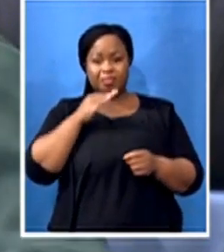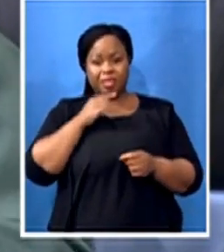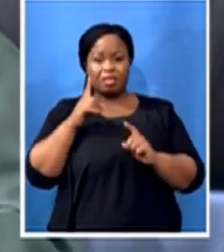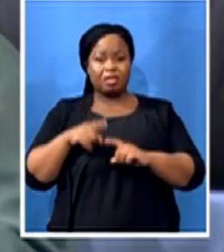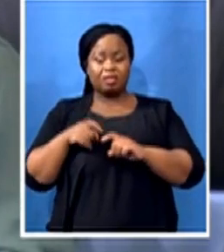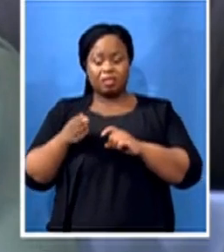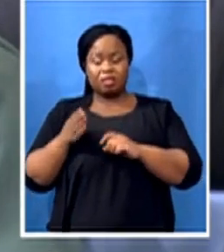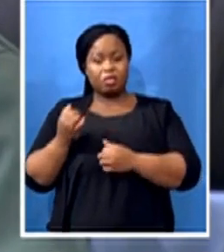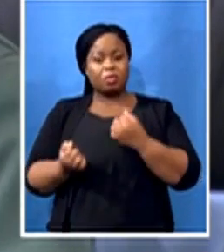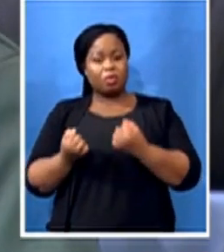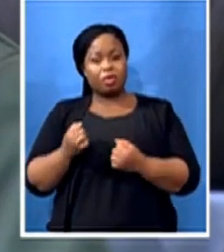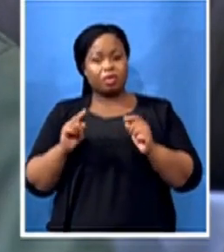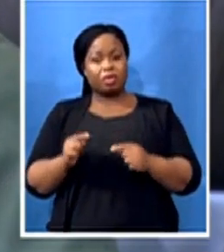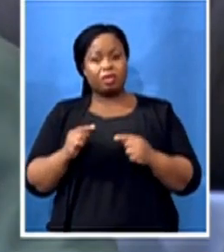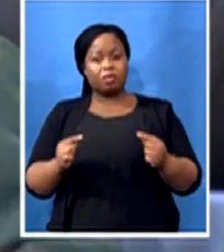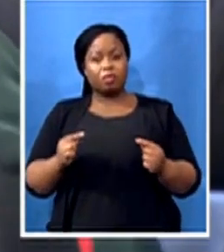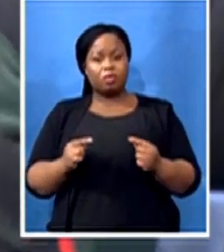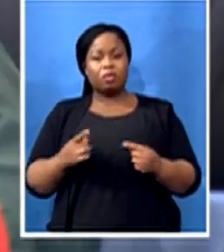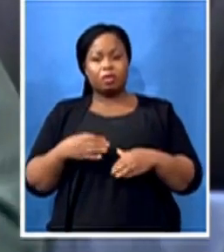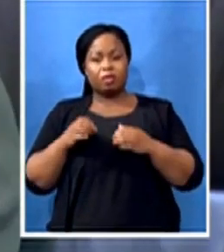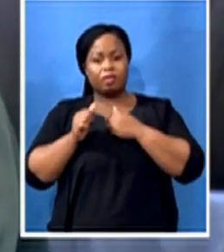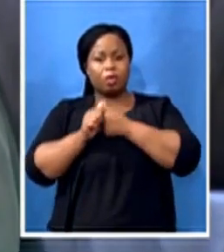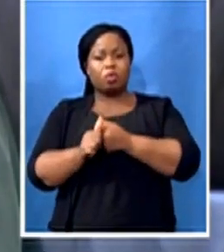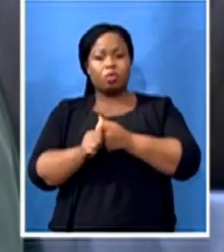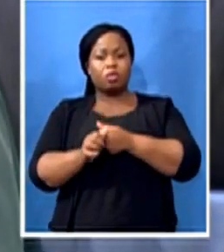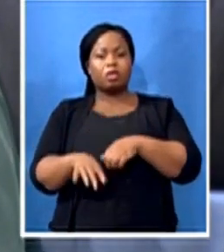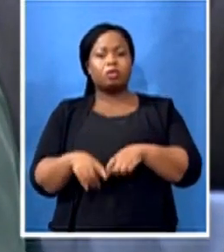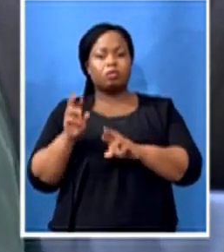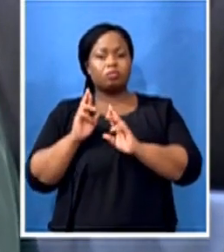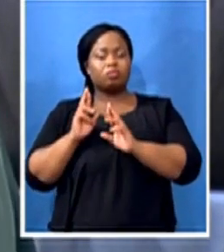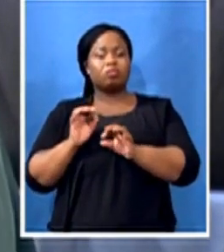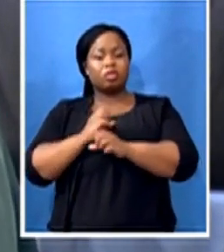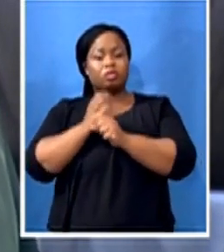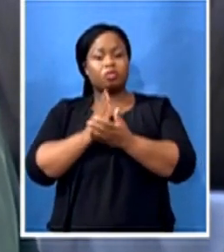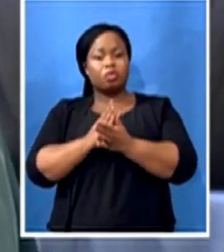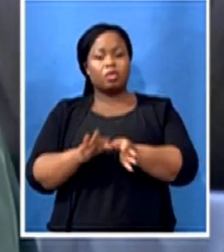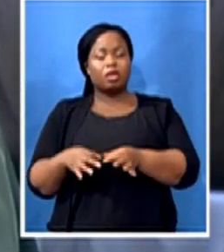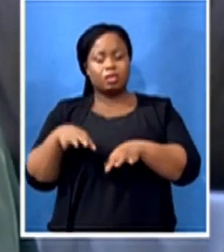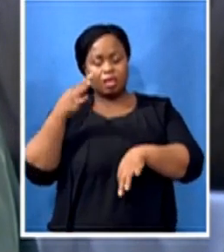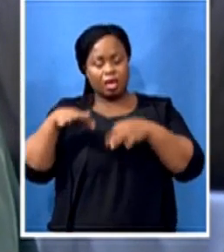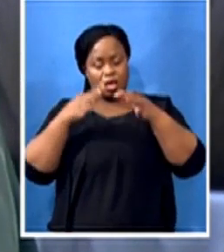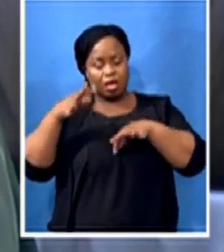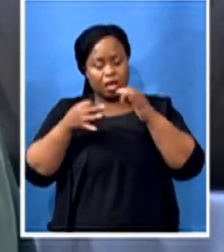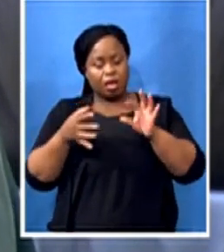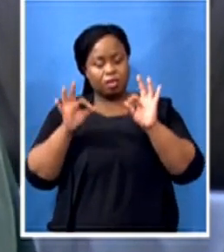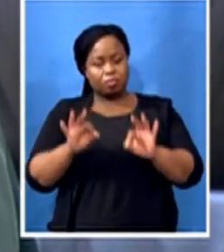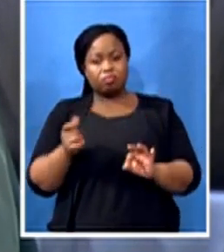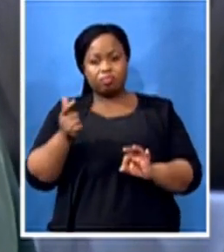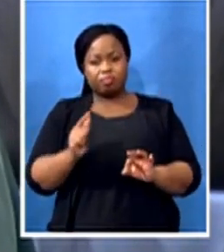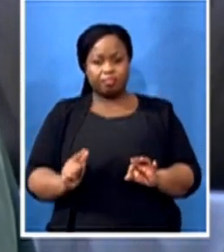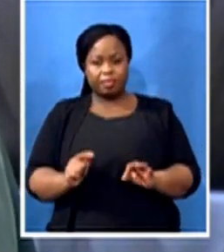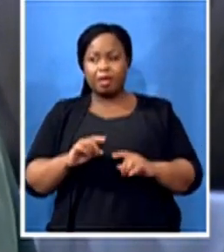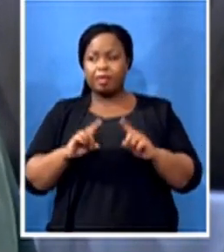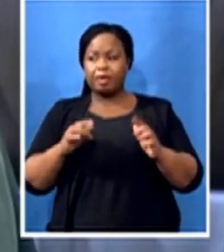obligation to conduct the justification analysis, I can conceive of no reason to